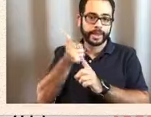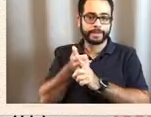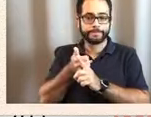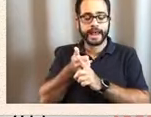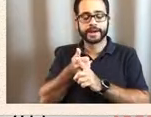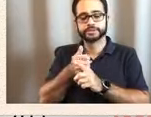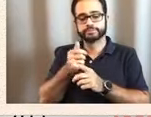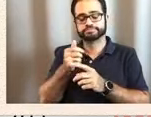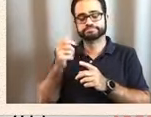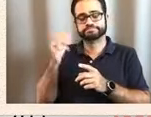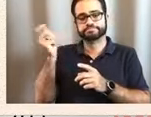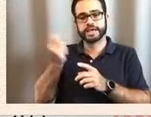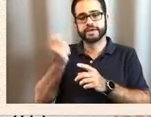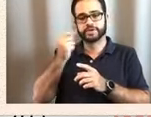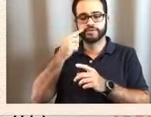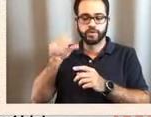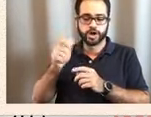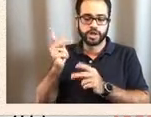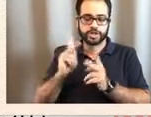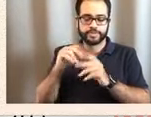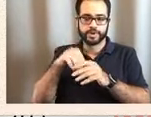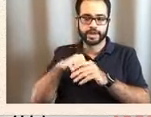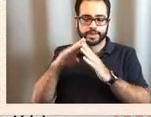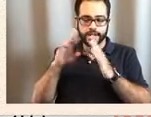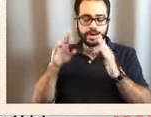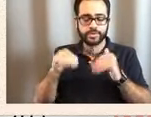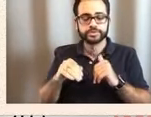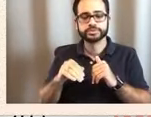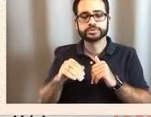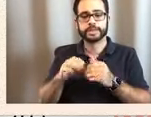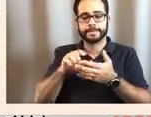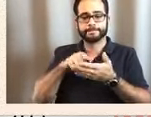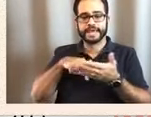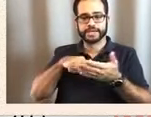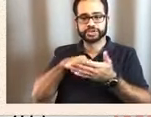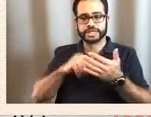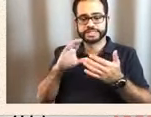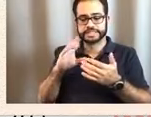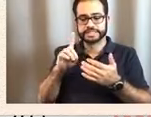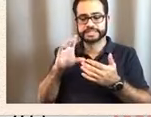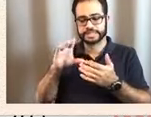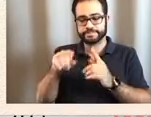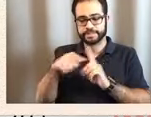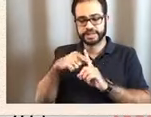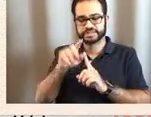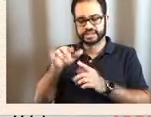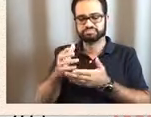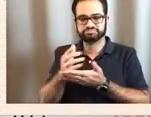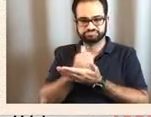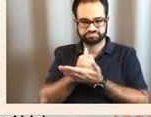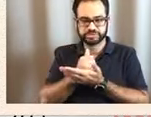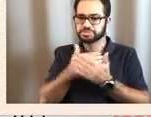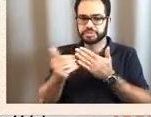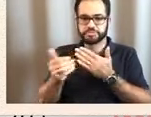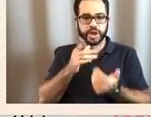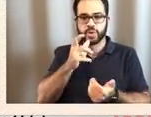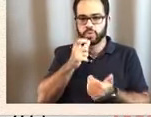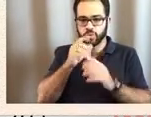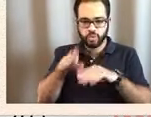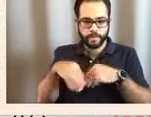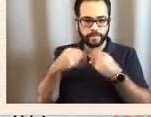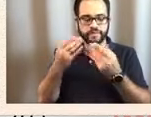household. Paychecks earned by CDC Plus employees are considered income, regardless of who is providing the service or